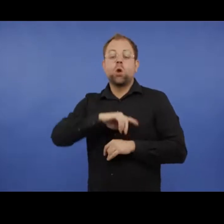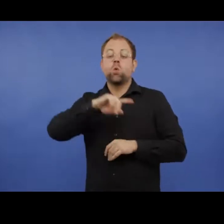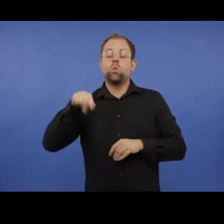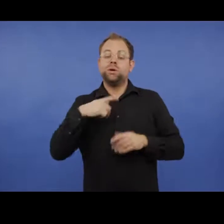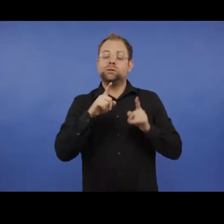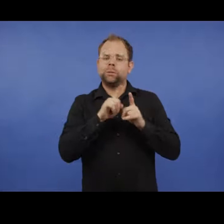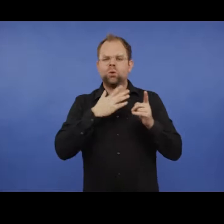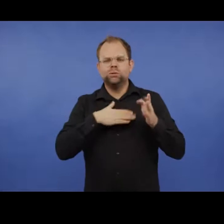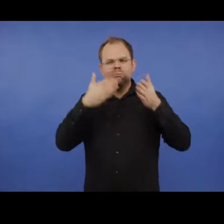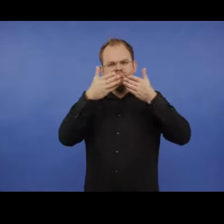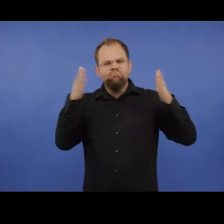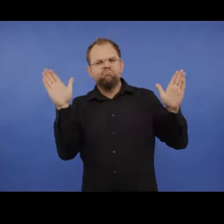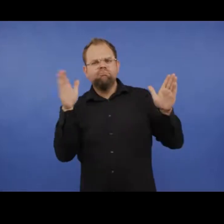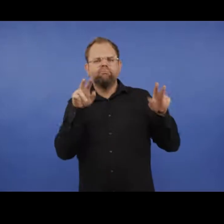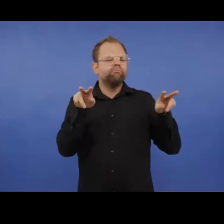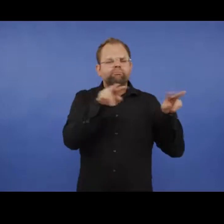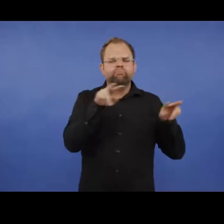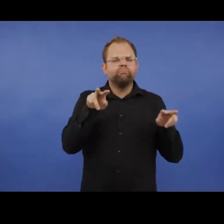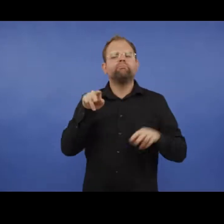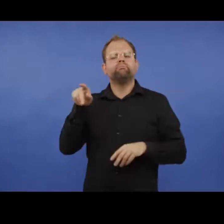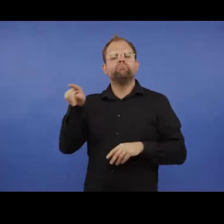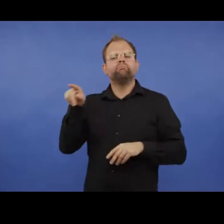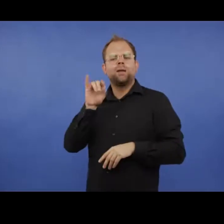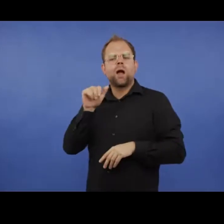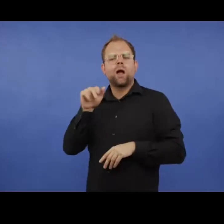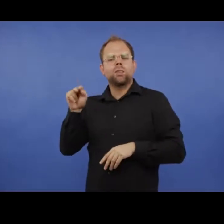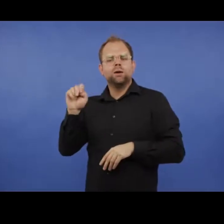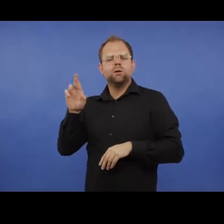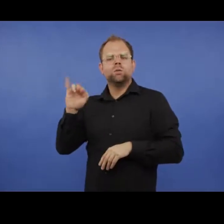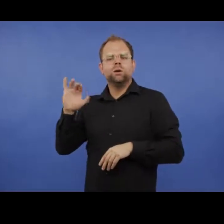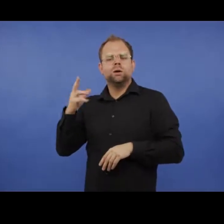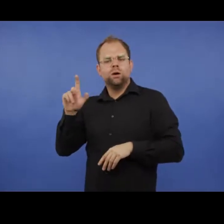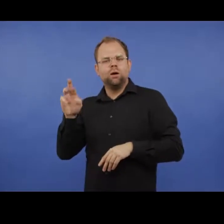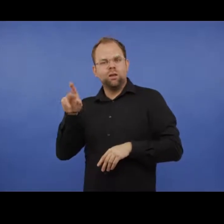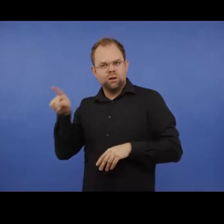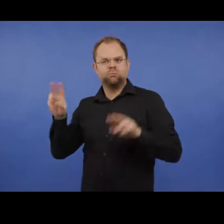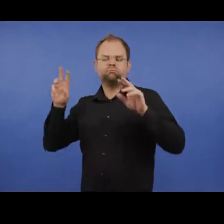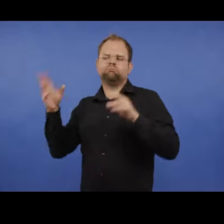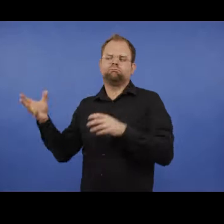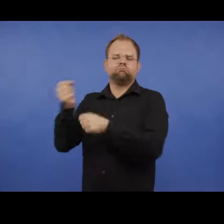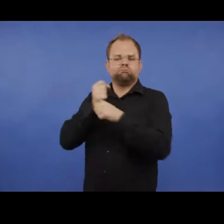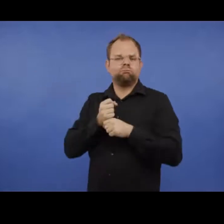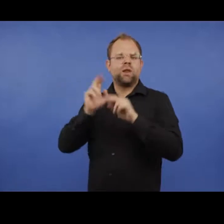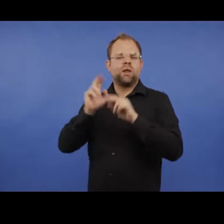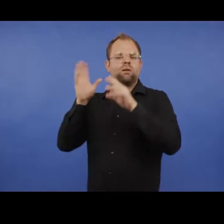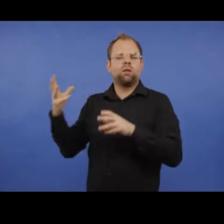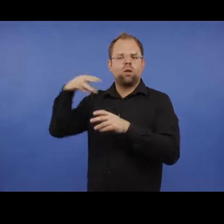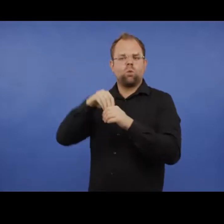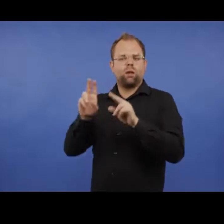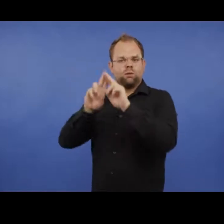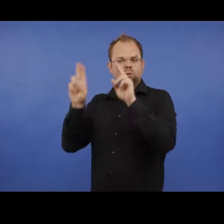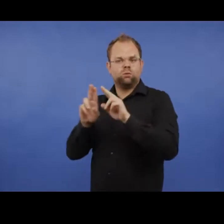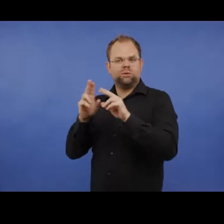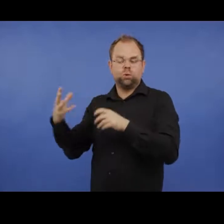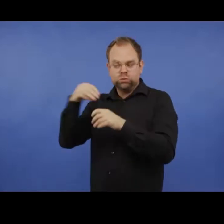continuum, including particularly the peace building process. So we have 2 or 3 questions to put to the panelists, and I'll be very